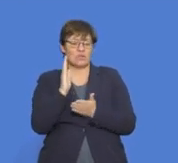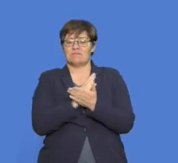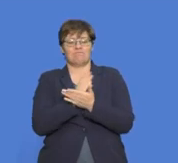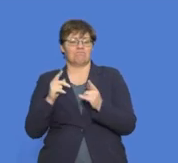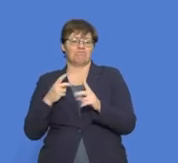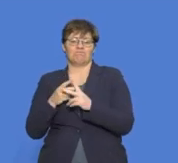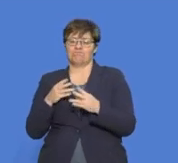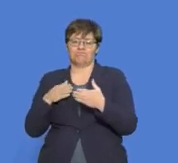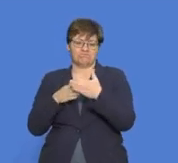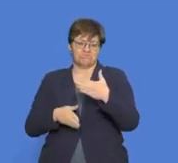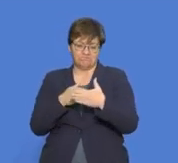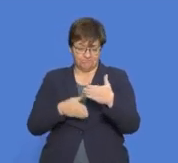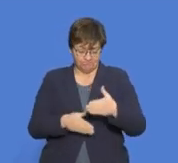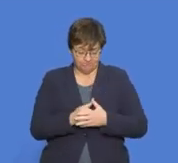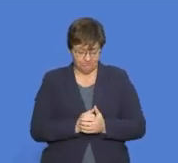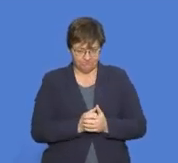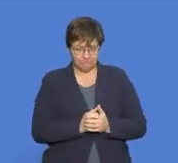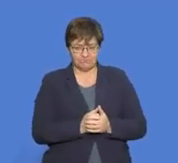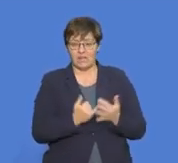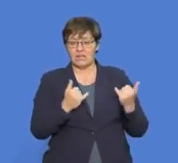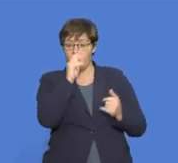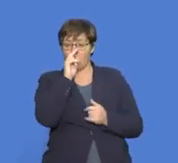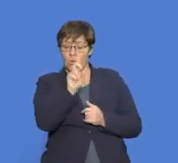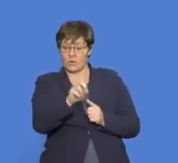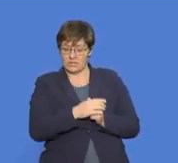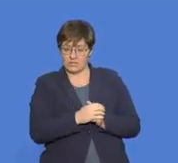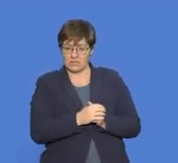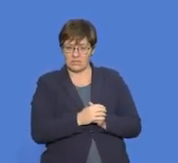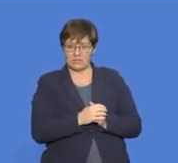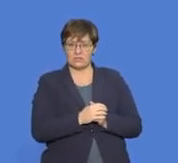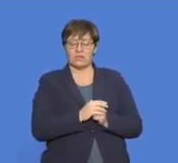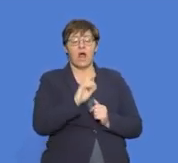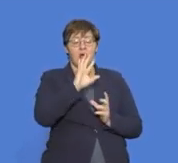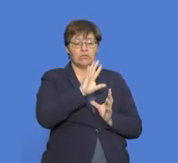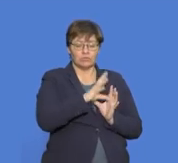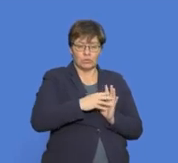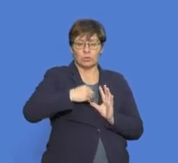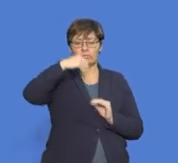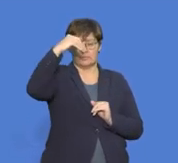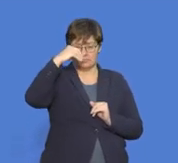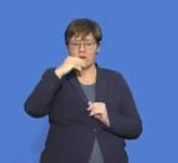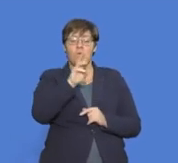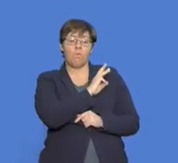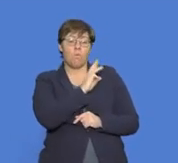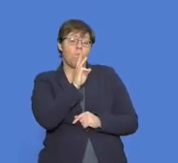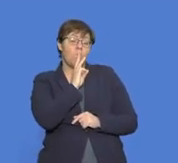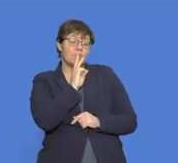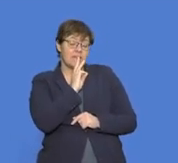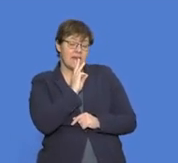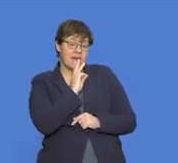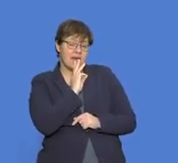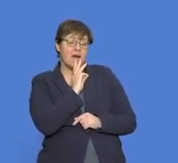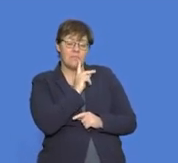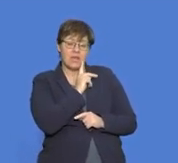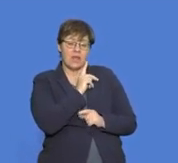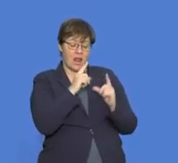In this lesson, we are going to look at transpiration, which is how water is lost from the